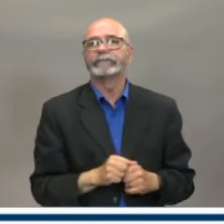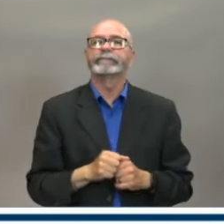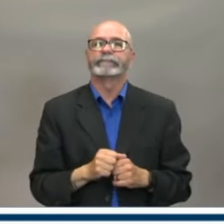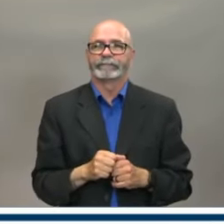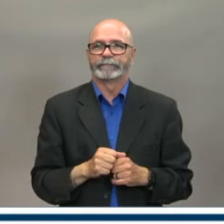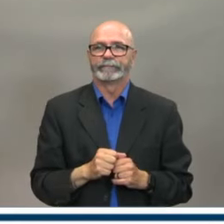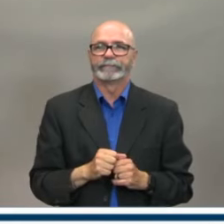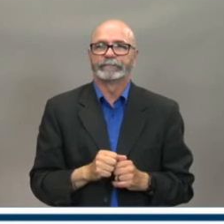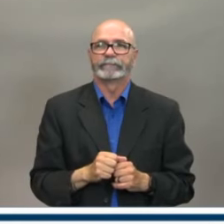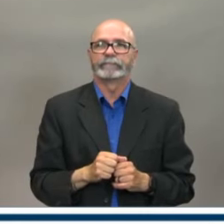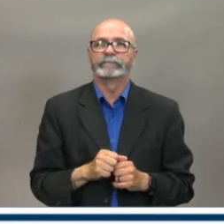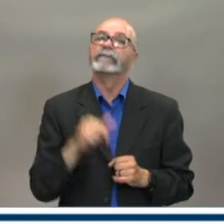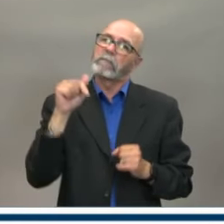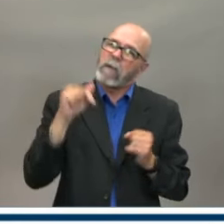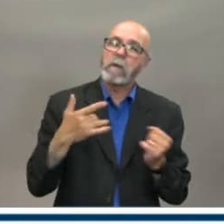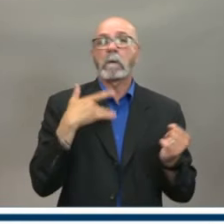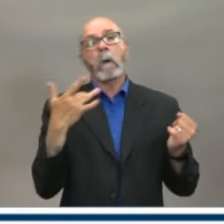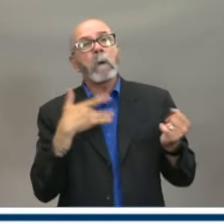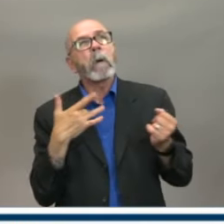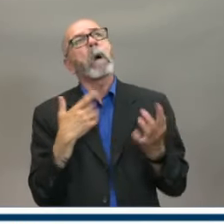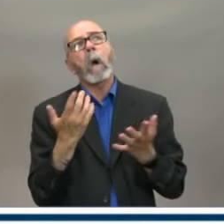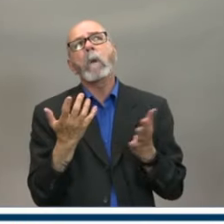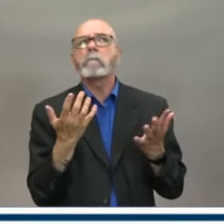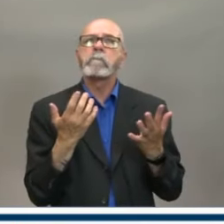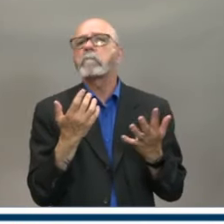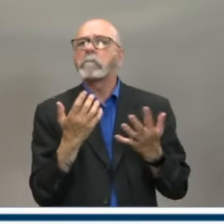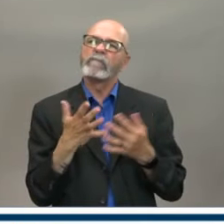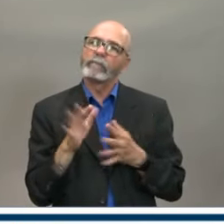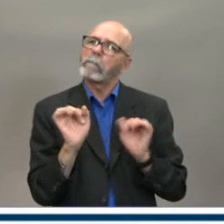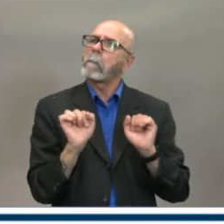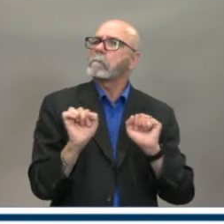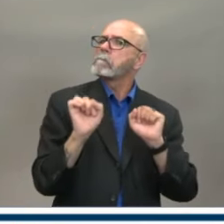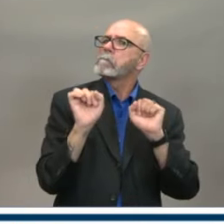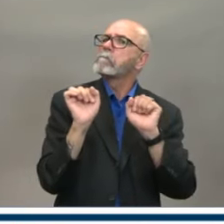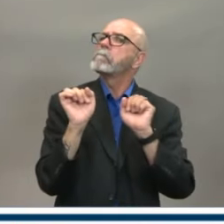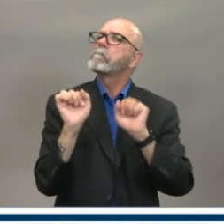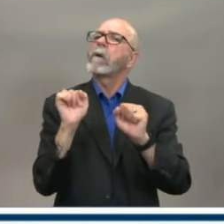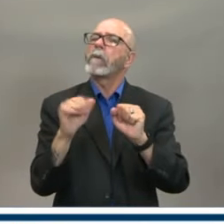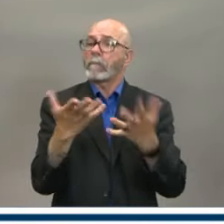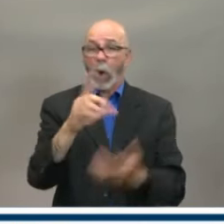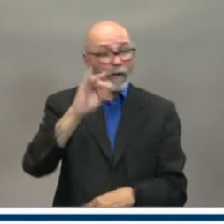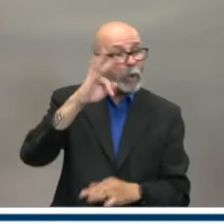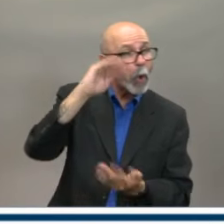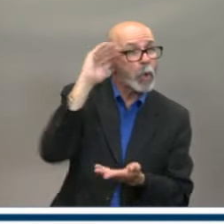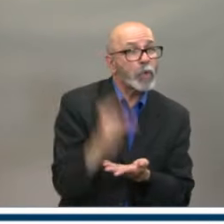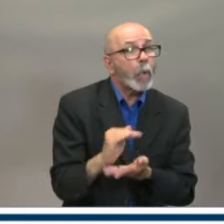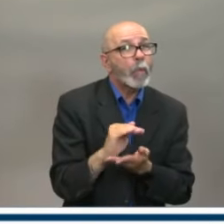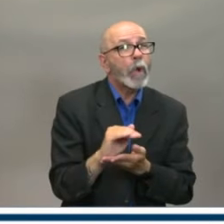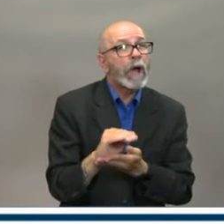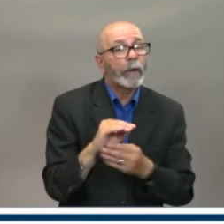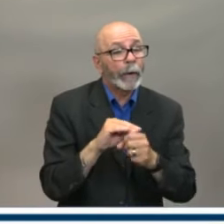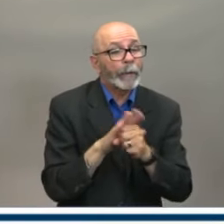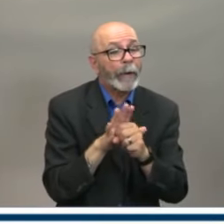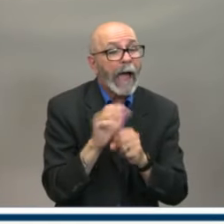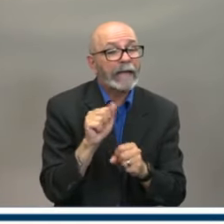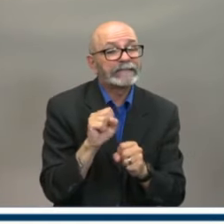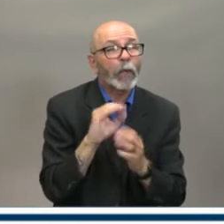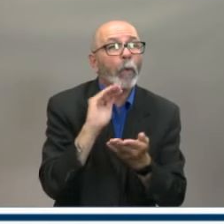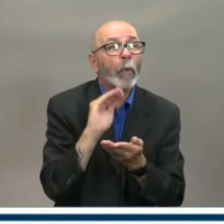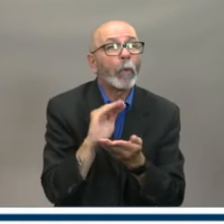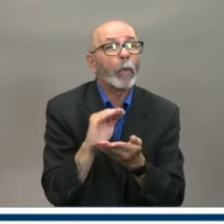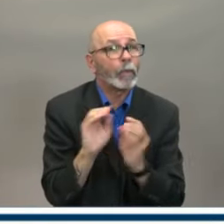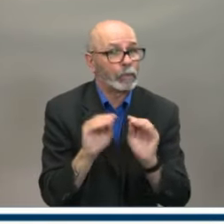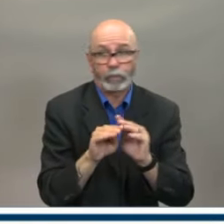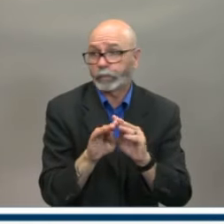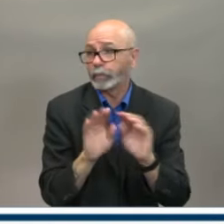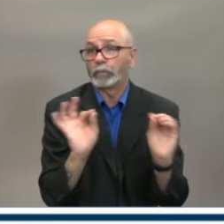the conclusion that we're now at a place that we have very low levels of COVID-19 transmission, and we can start to move